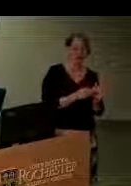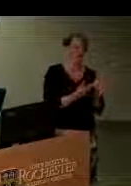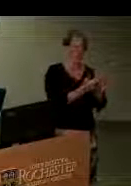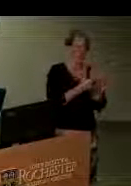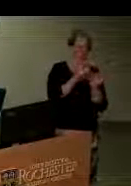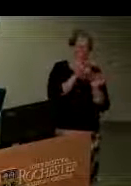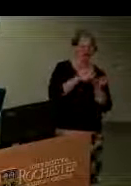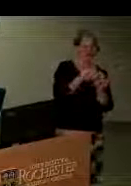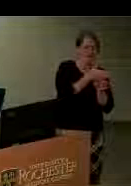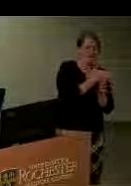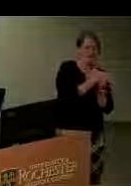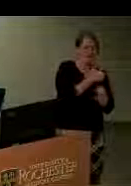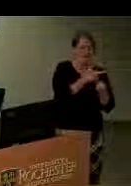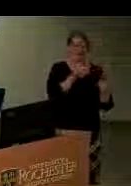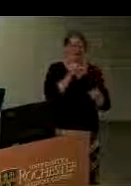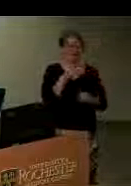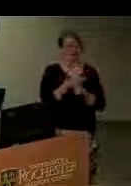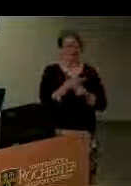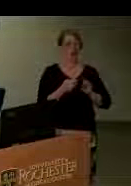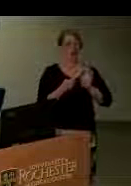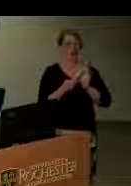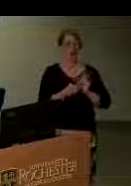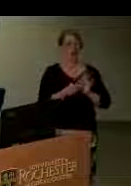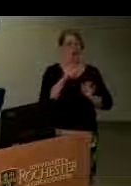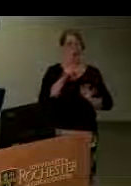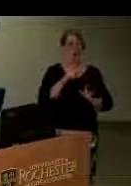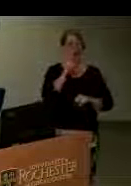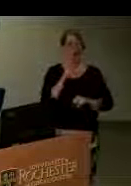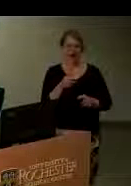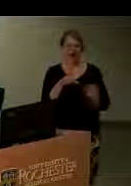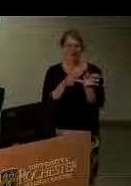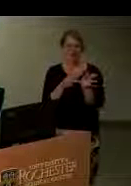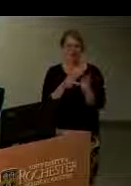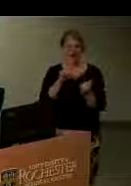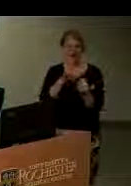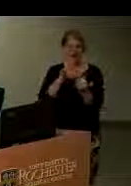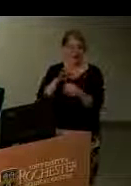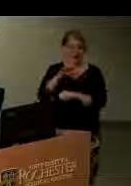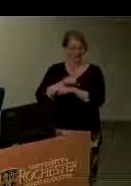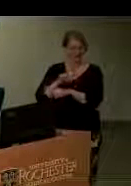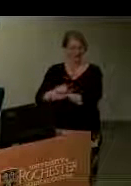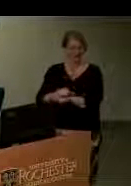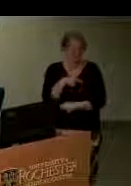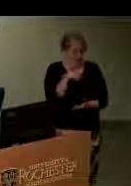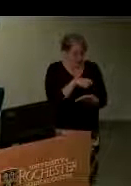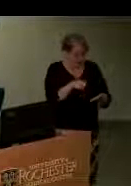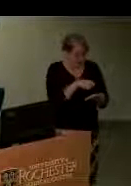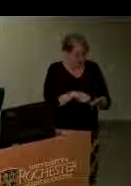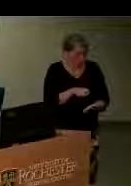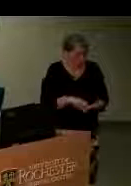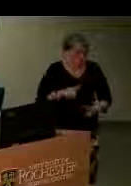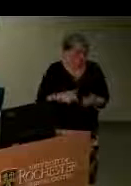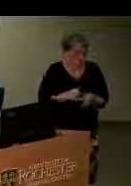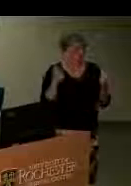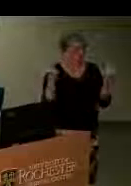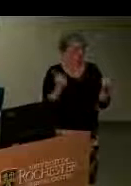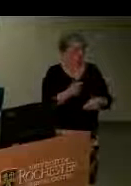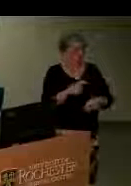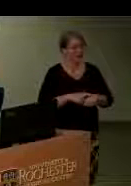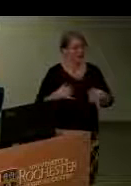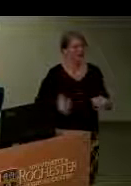field and not the right model for the non-psychiatric encounters. And he wrote about this all the time, that it